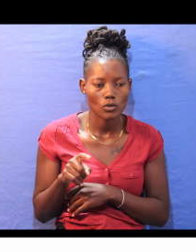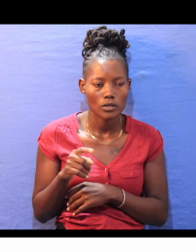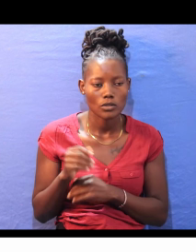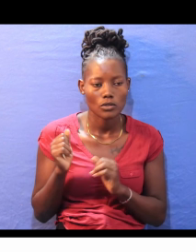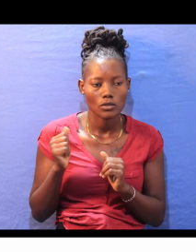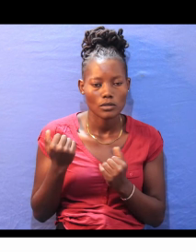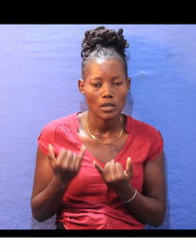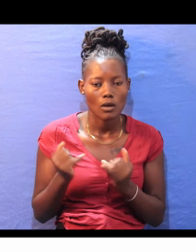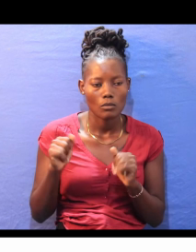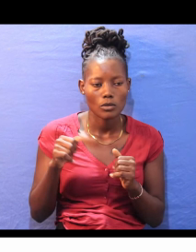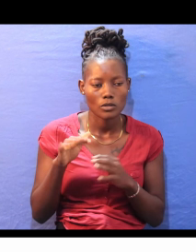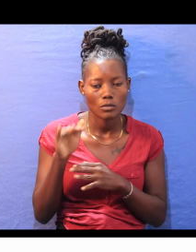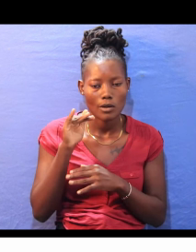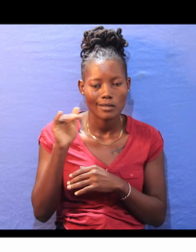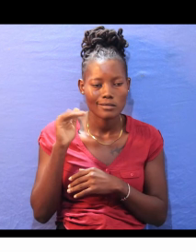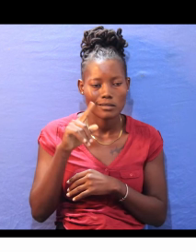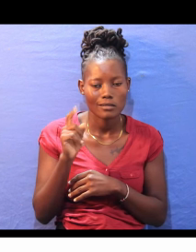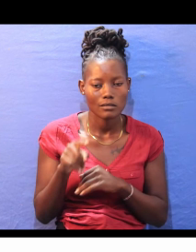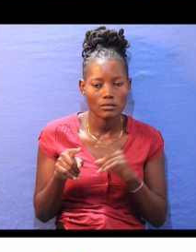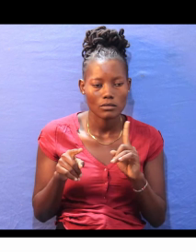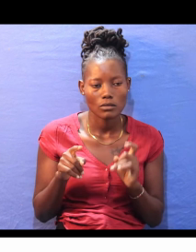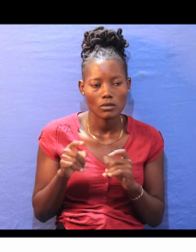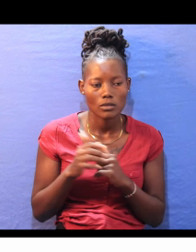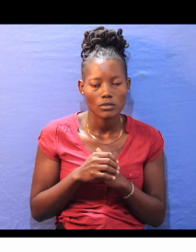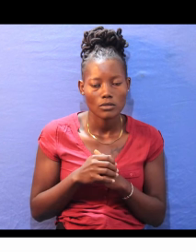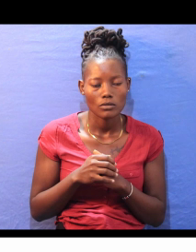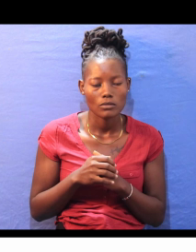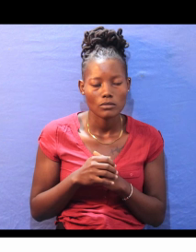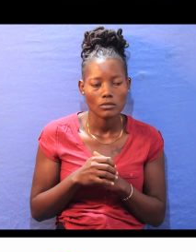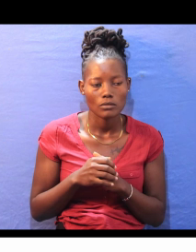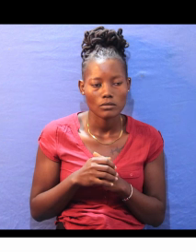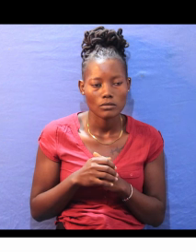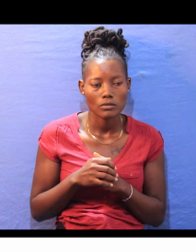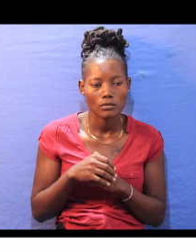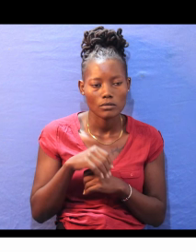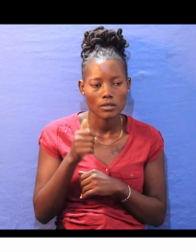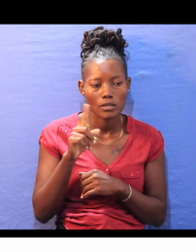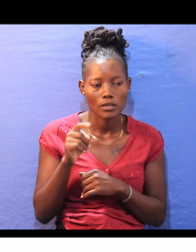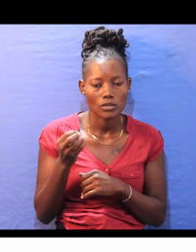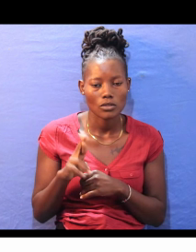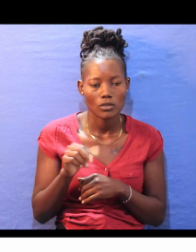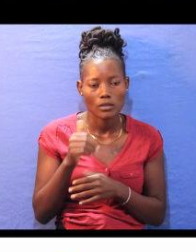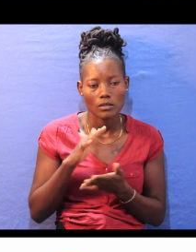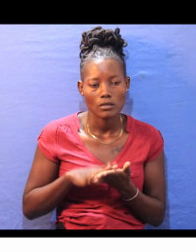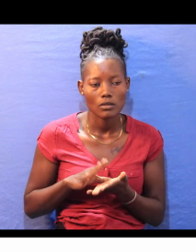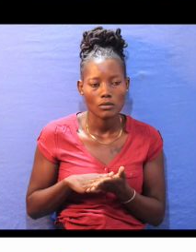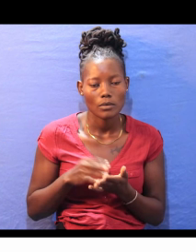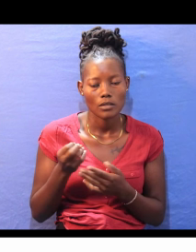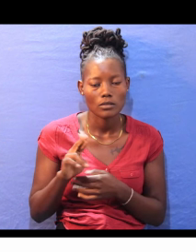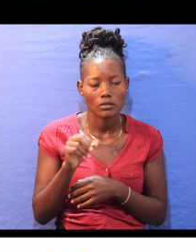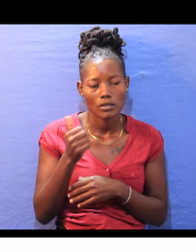can just go ahead and ask questions. You can ask in the chat if anybody has anything they want me to look at a little bit